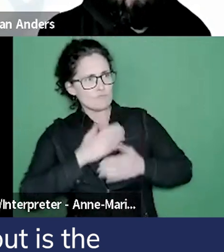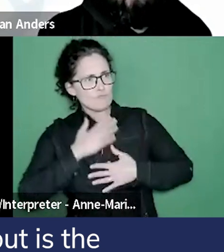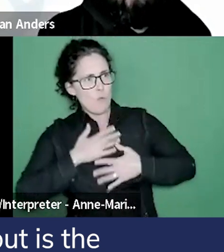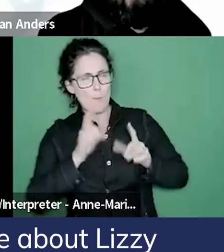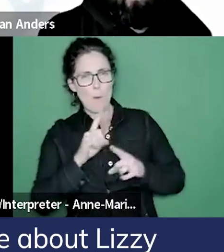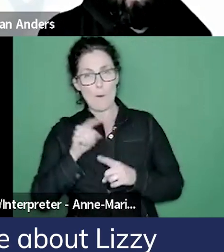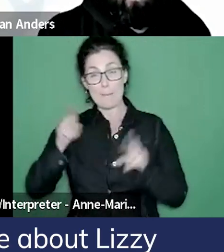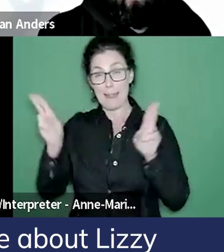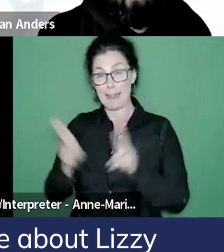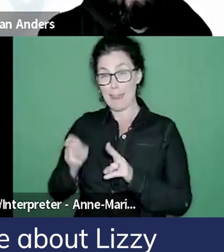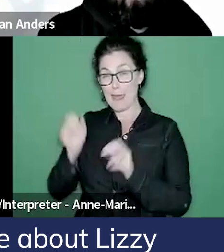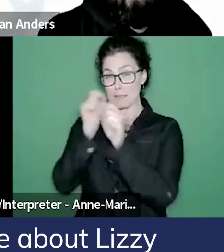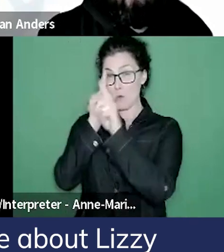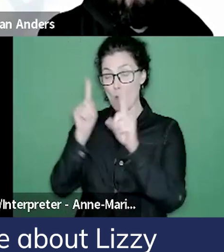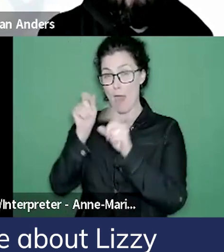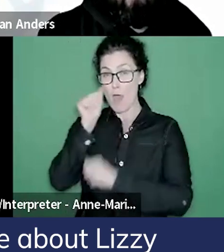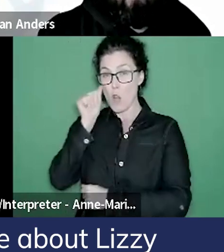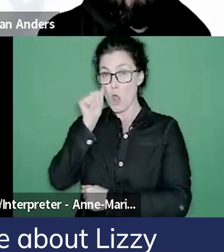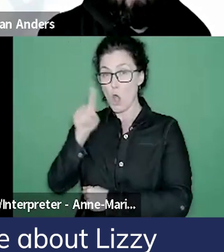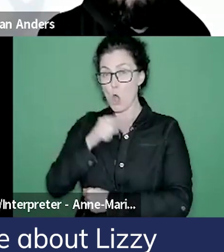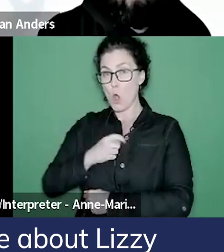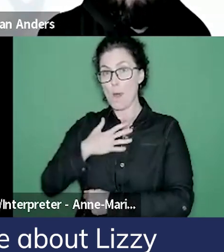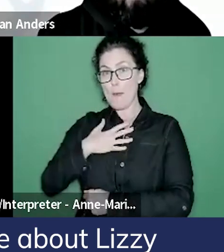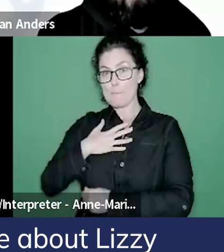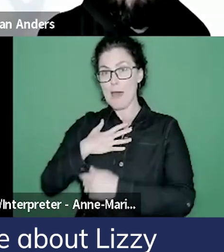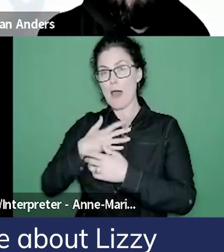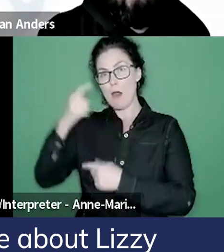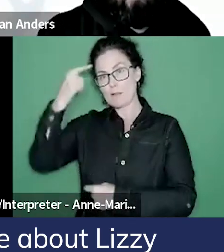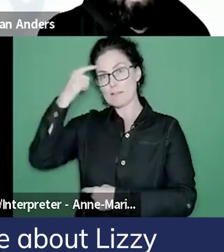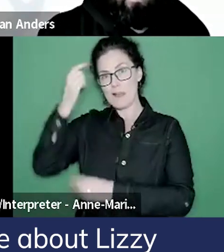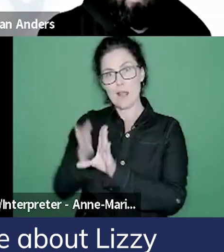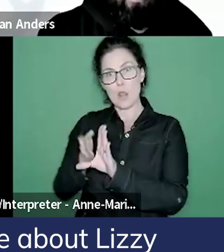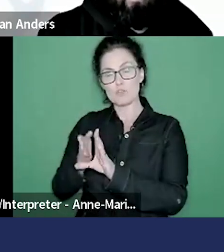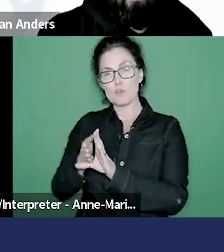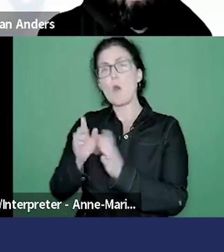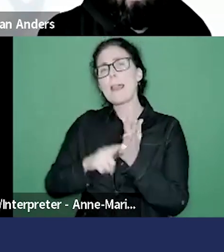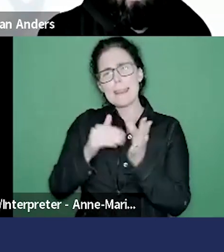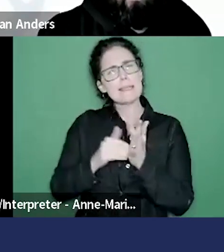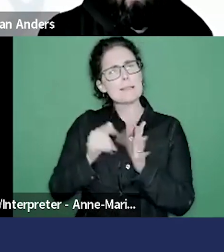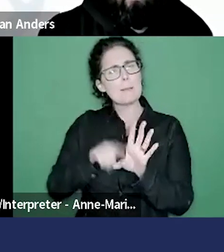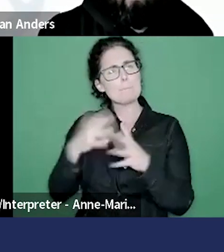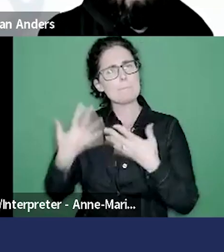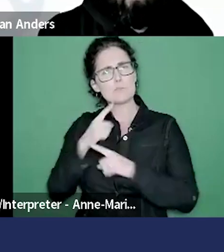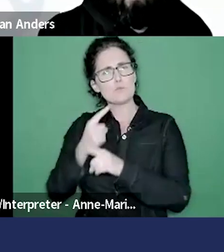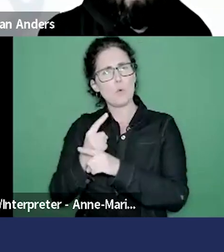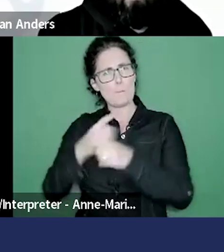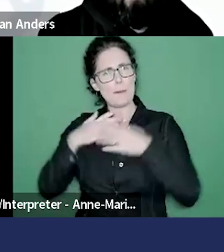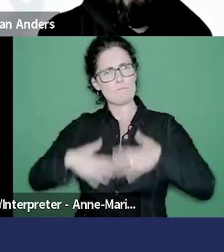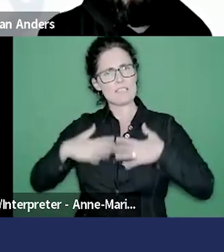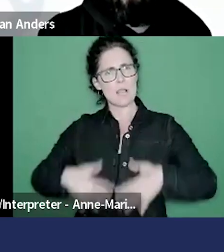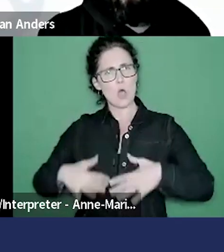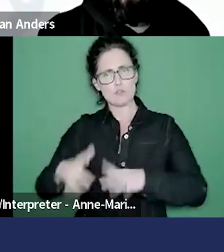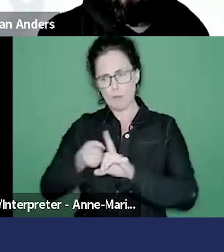babies, the physiological impacts. I think you spoke about, Lizzie, to a certain extent. I don't know